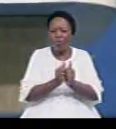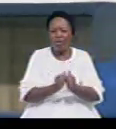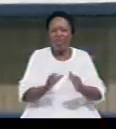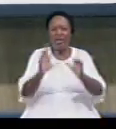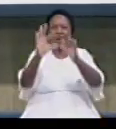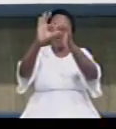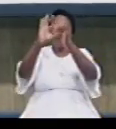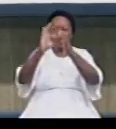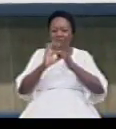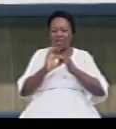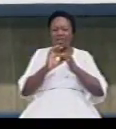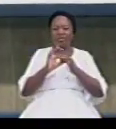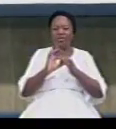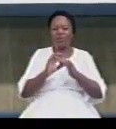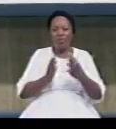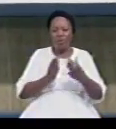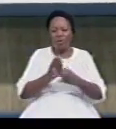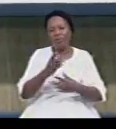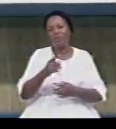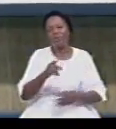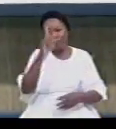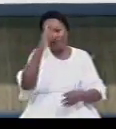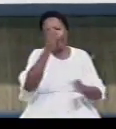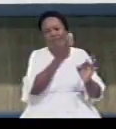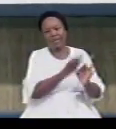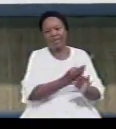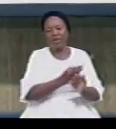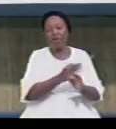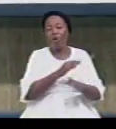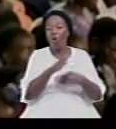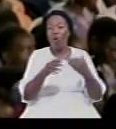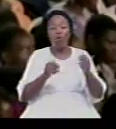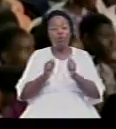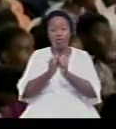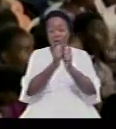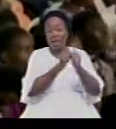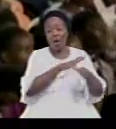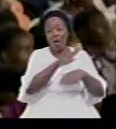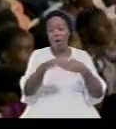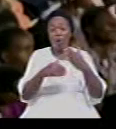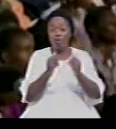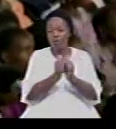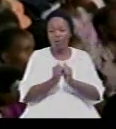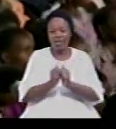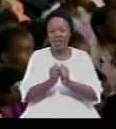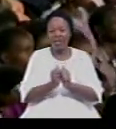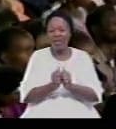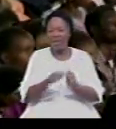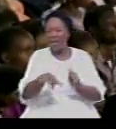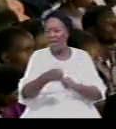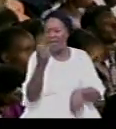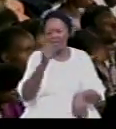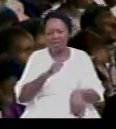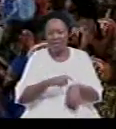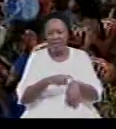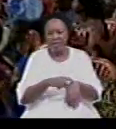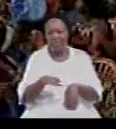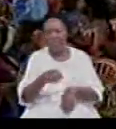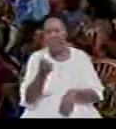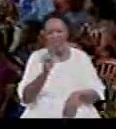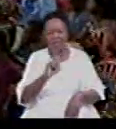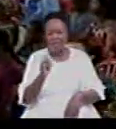reconciliation through faith. Altogether, altogether, anytime,